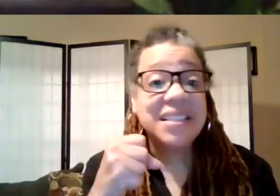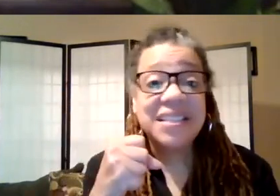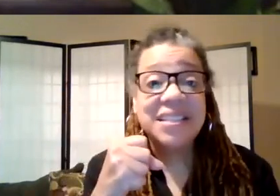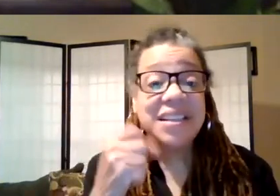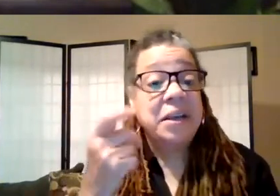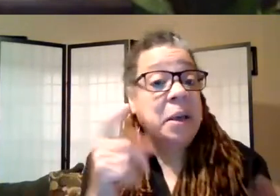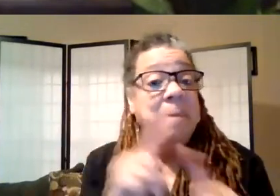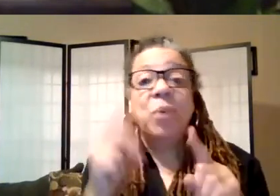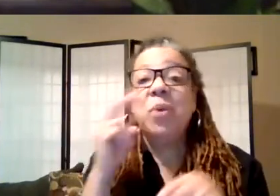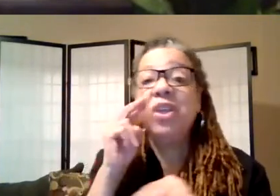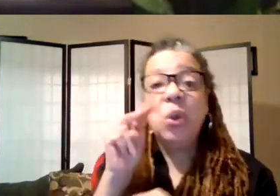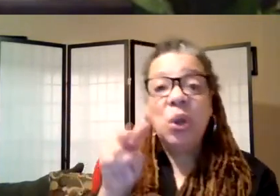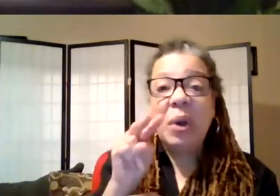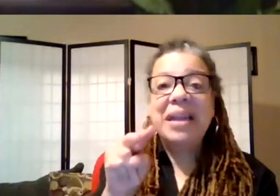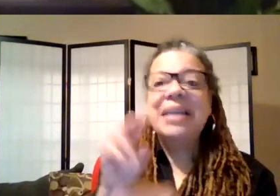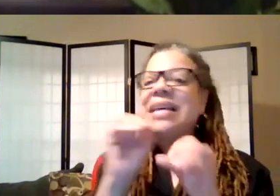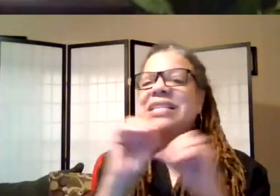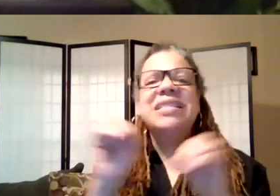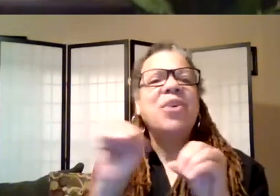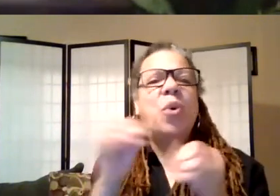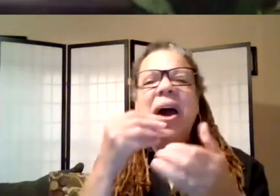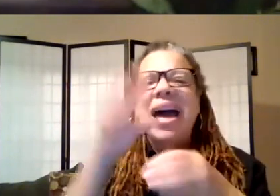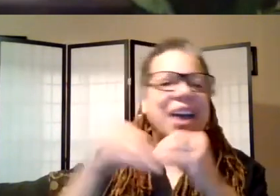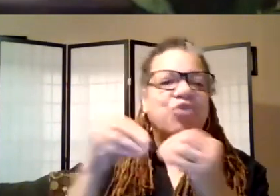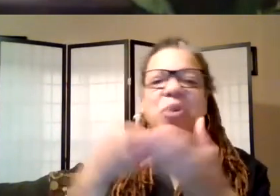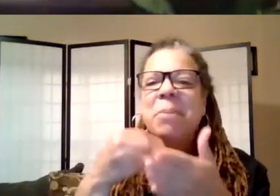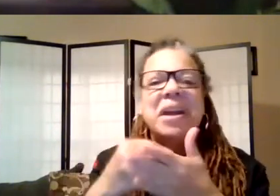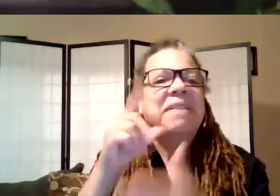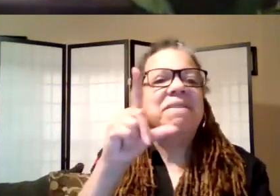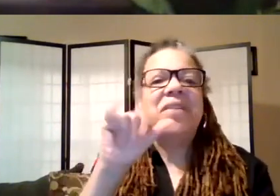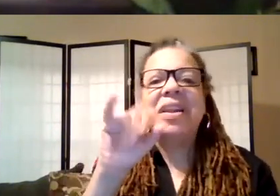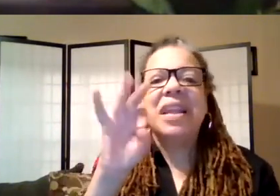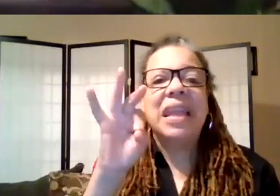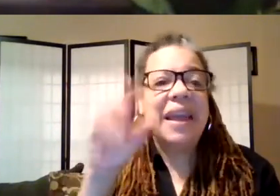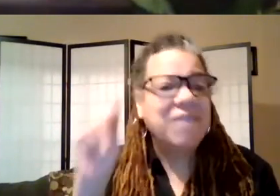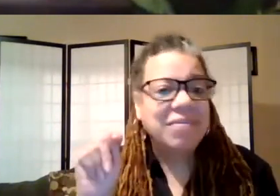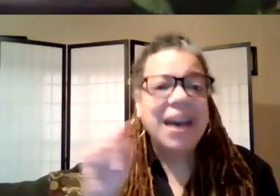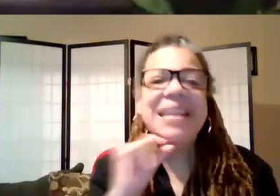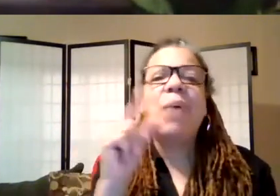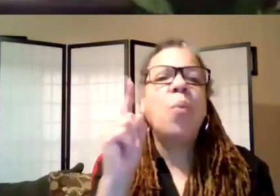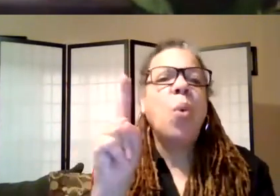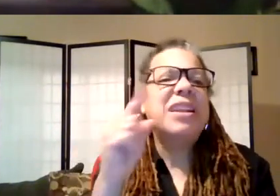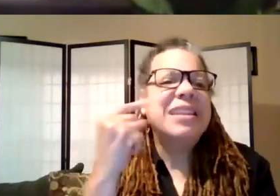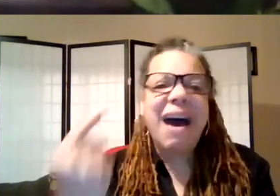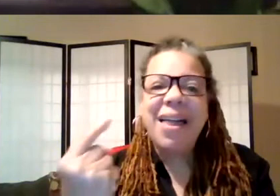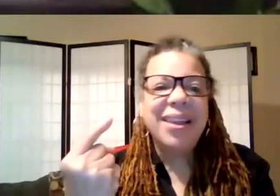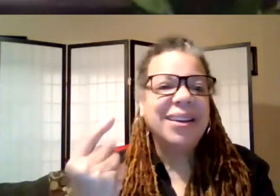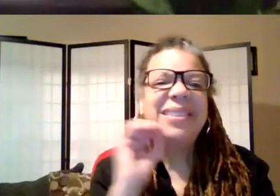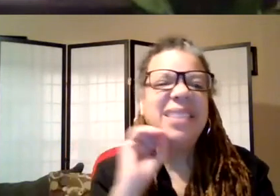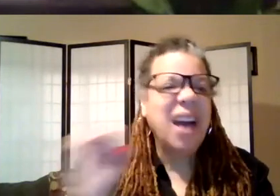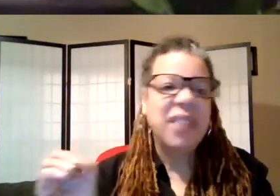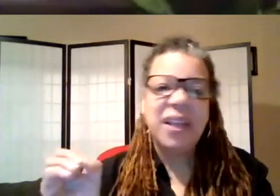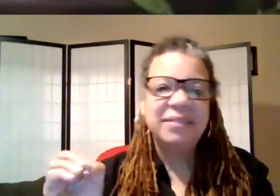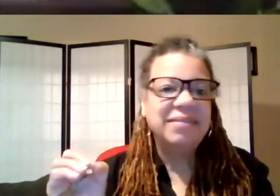initiative itself, there is no carve out for LIFT. There is no guarantee that they're going to receive $1 of it. So